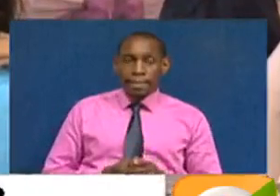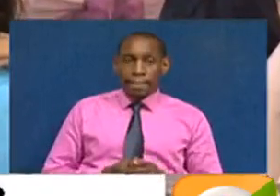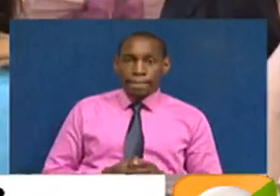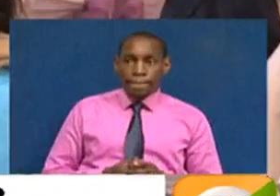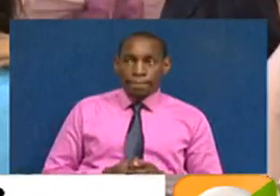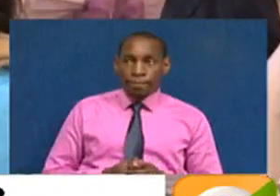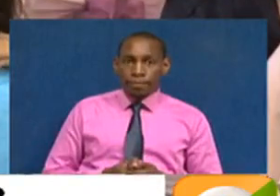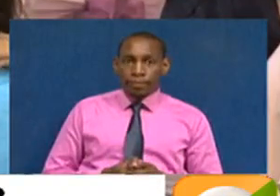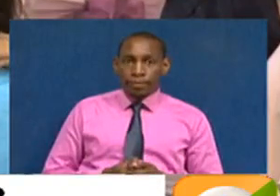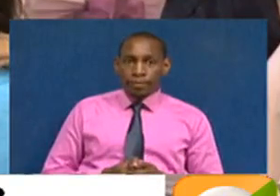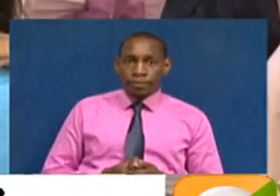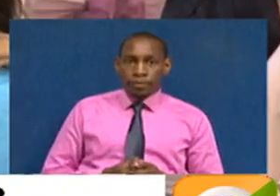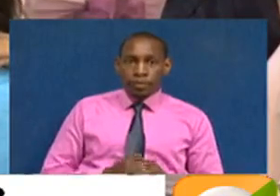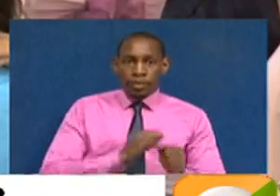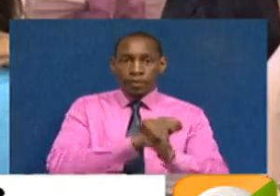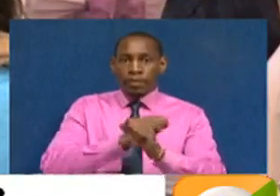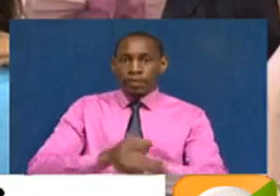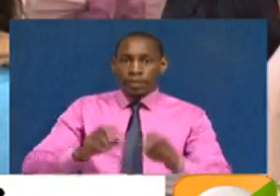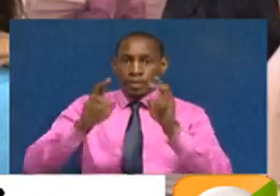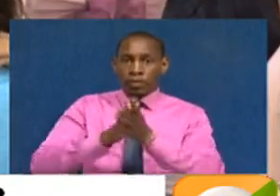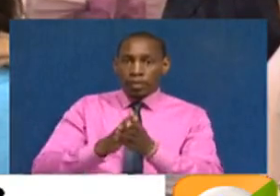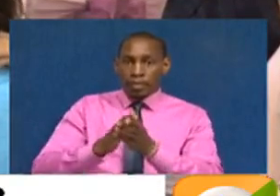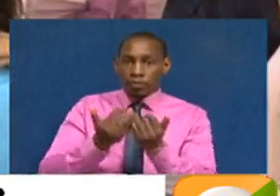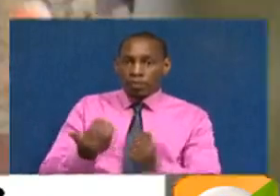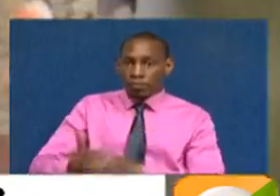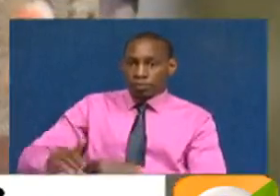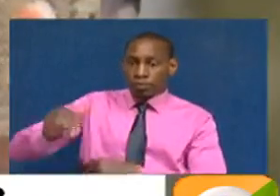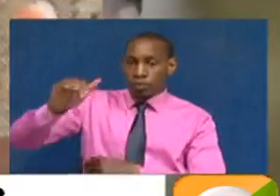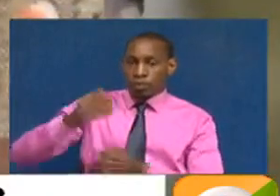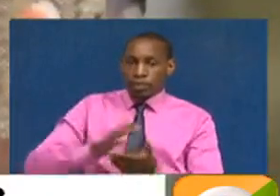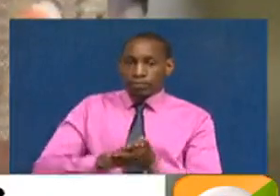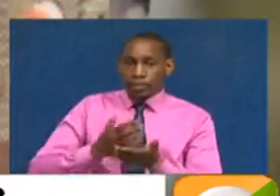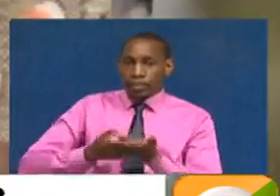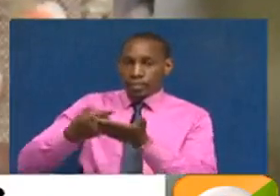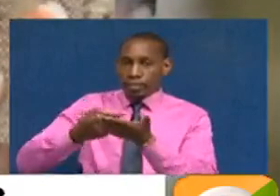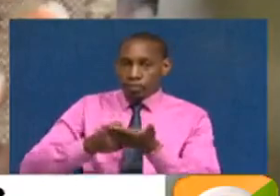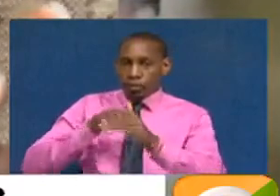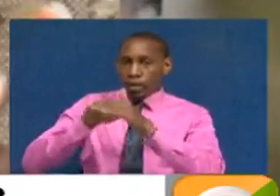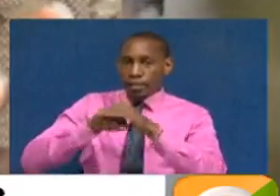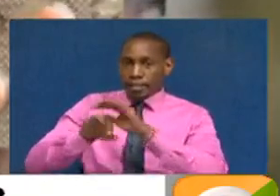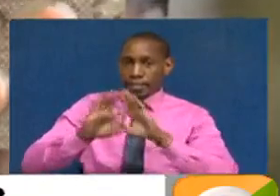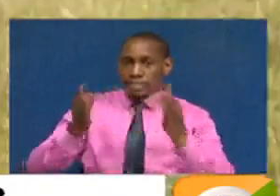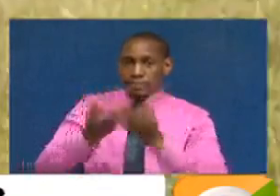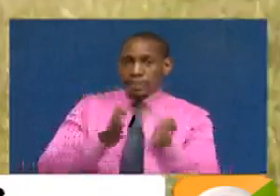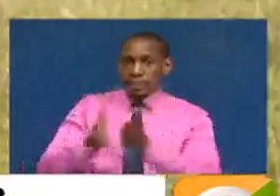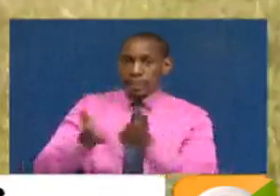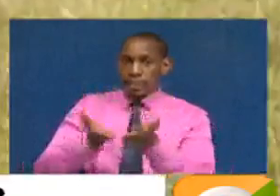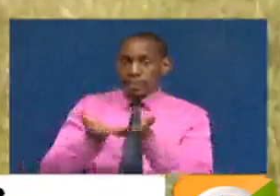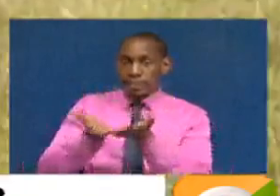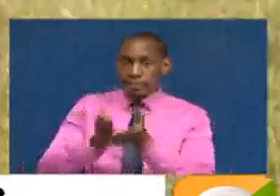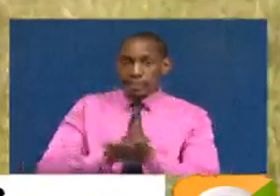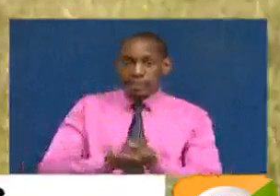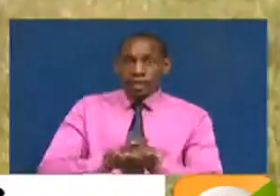protecting healthcare providers? These adolescents. The issue of adolescents leading a heated discussion regarding access to family planning services among